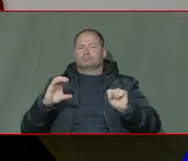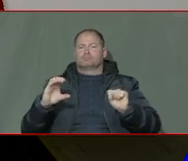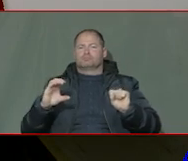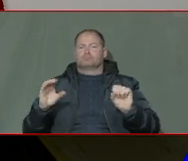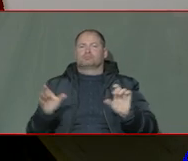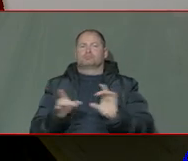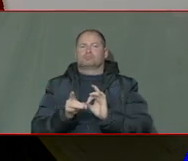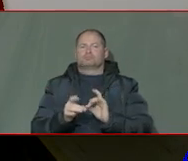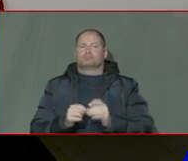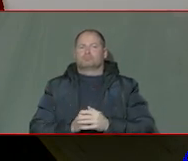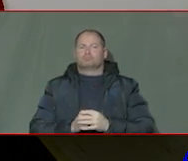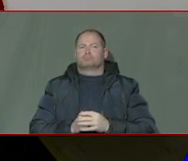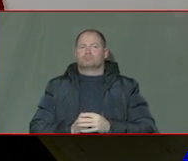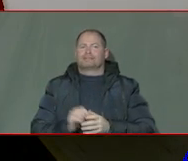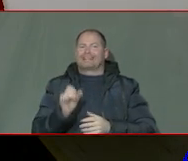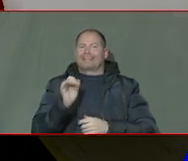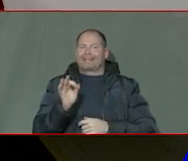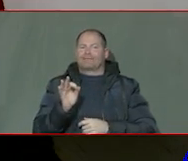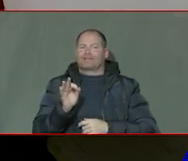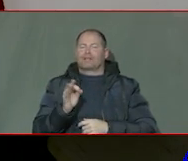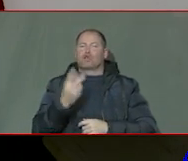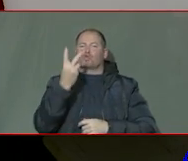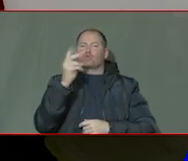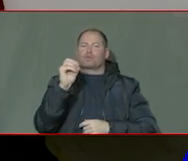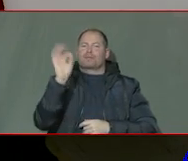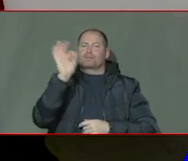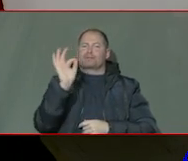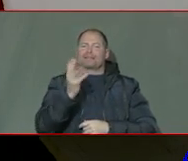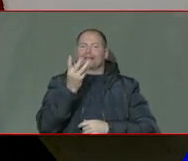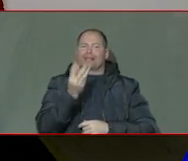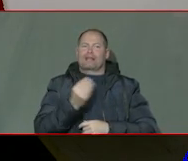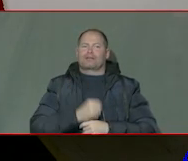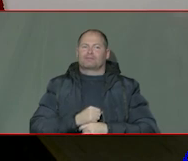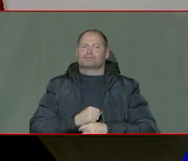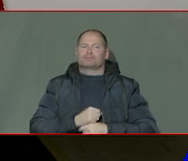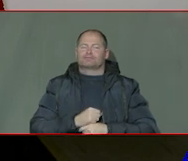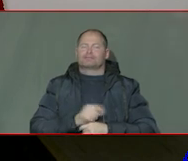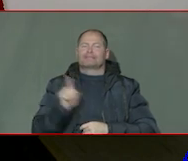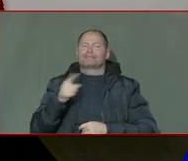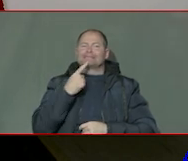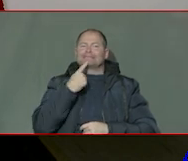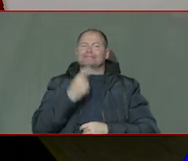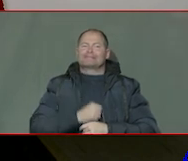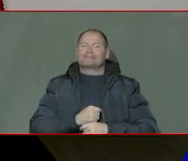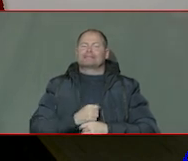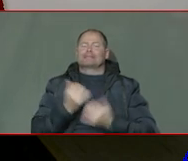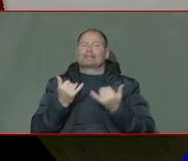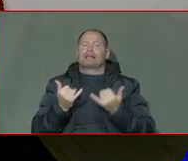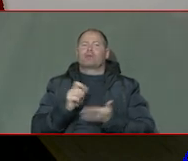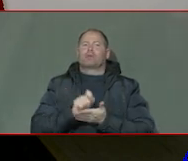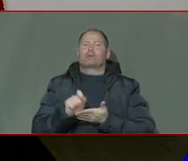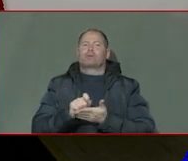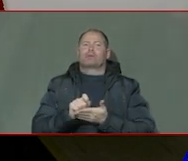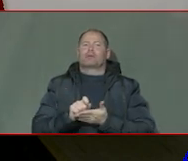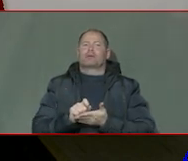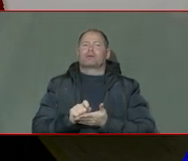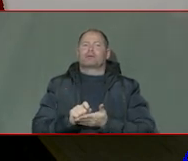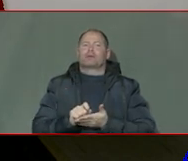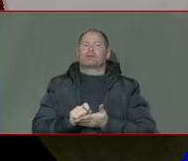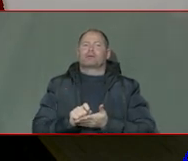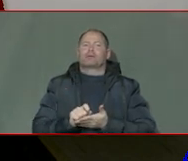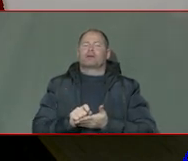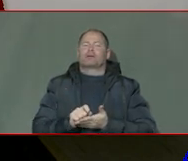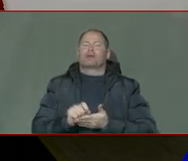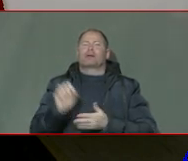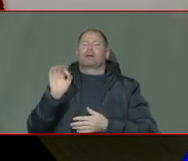have 20% of adenine, they can say you must either find the percentage of guanine